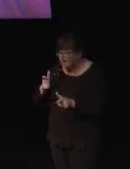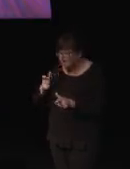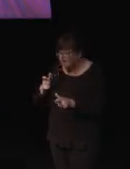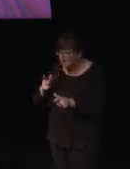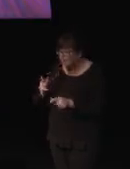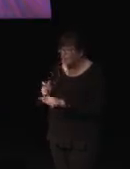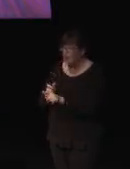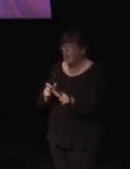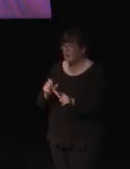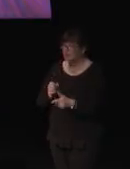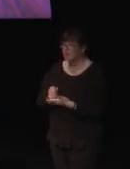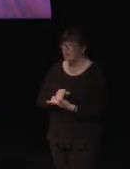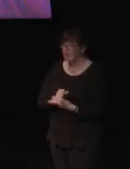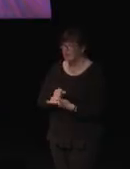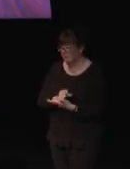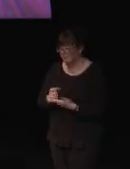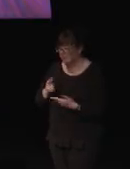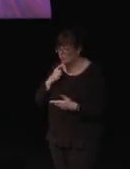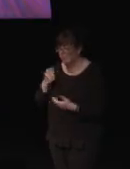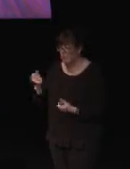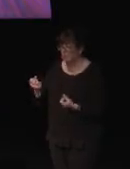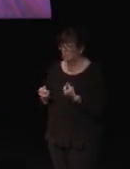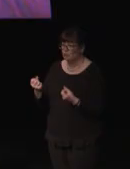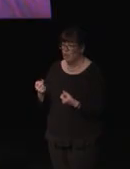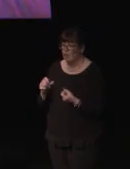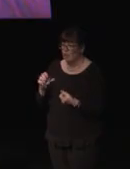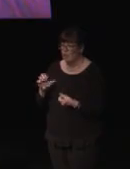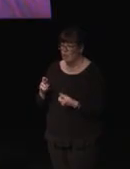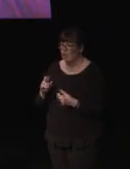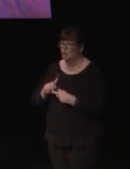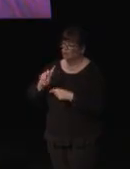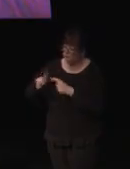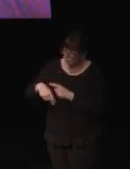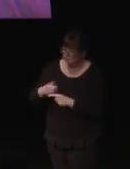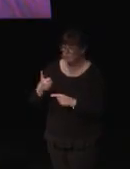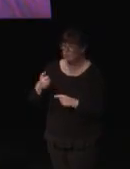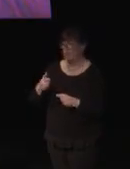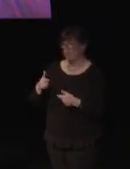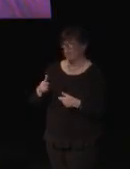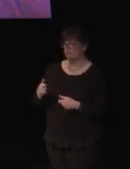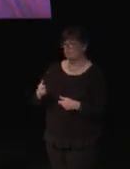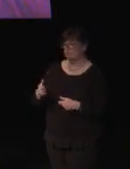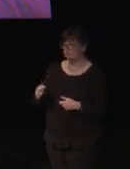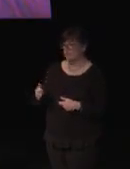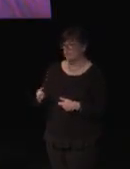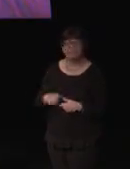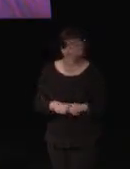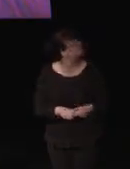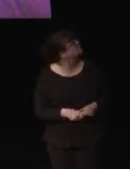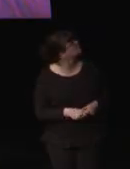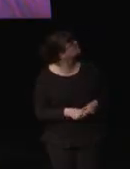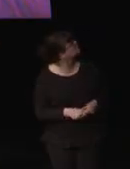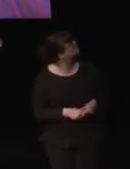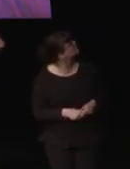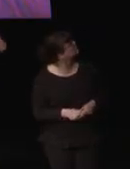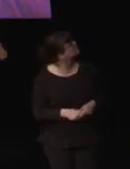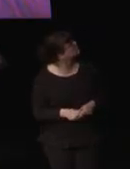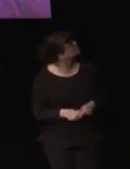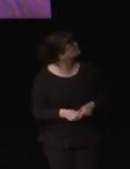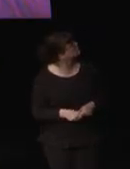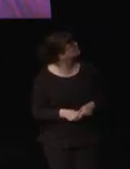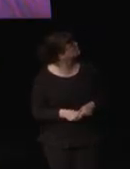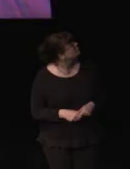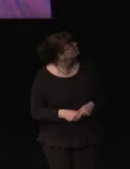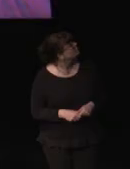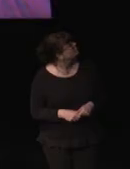left stick. So you can basically drive the car with just the thumbstick, which is really, really quite amazing.